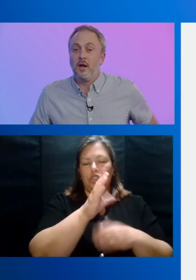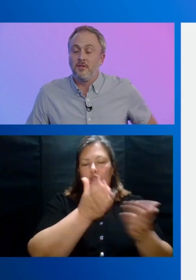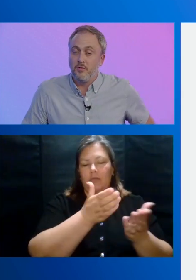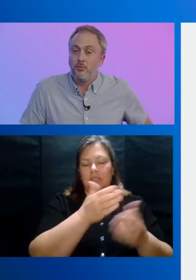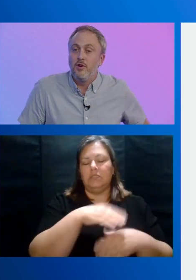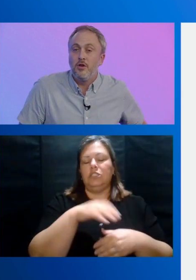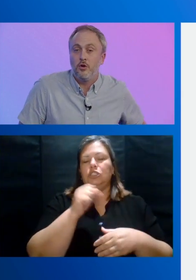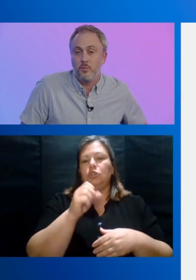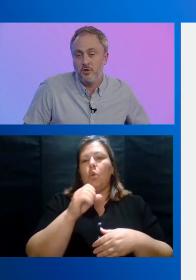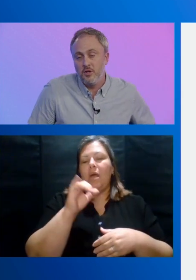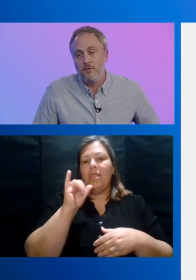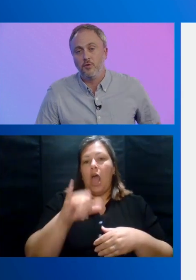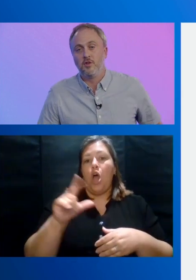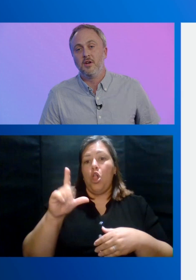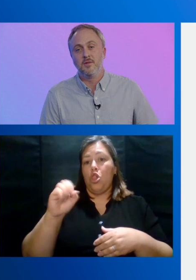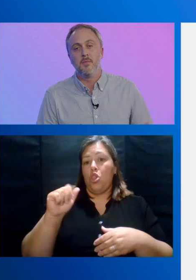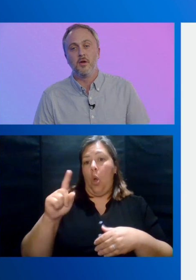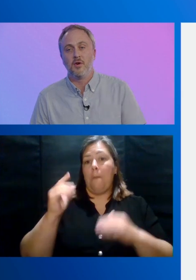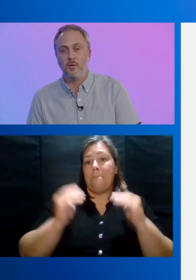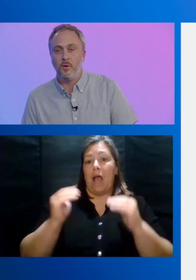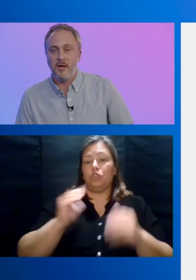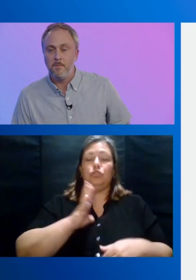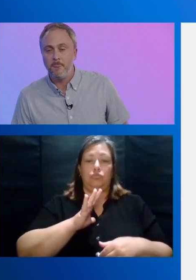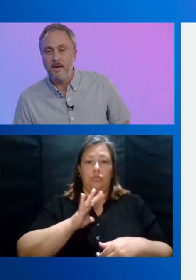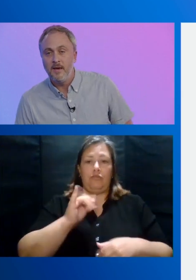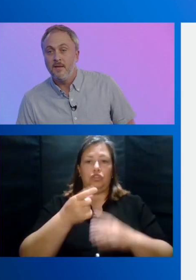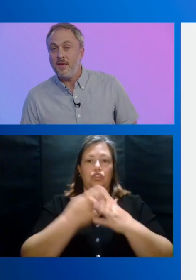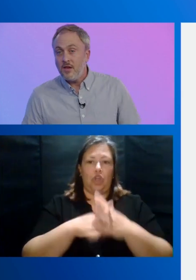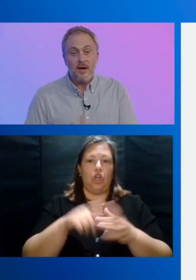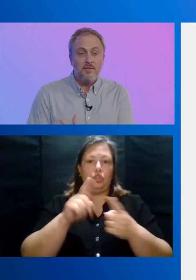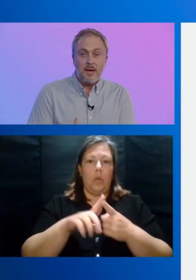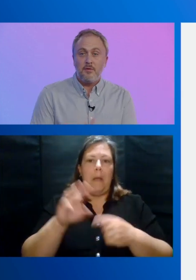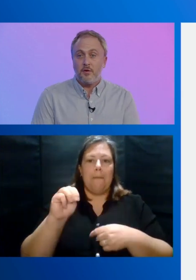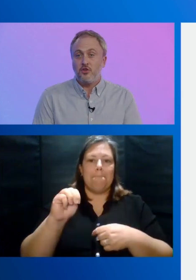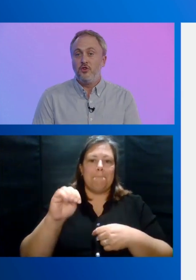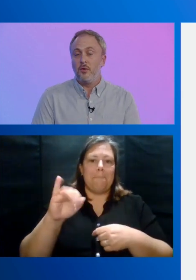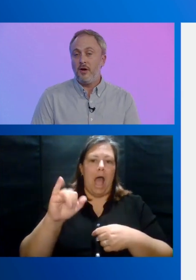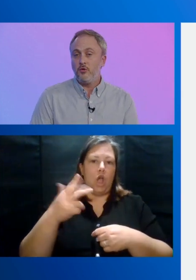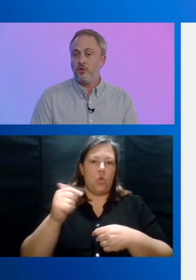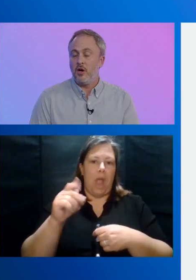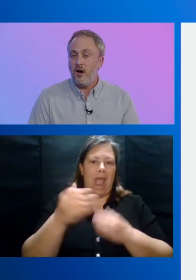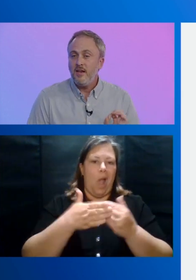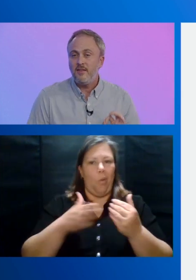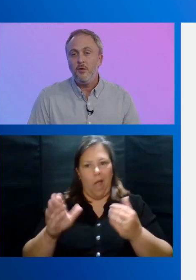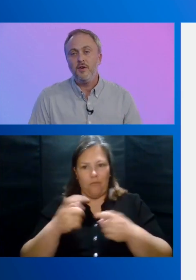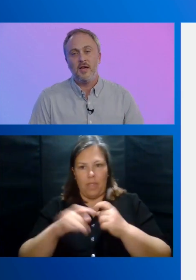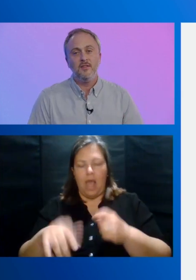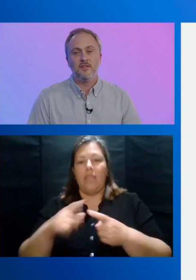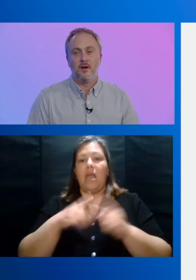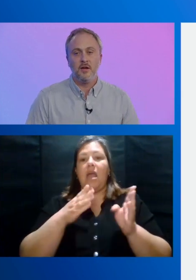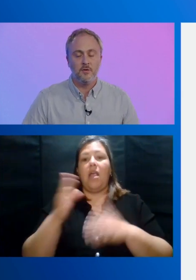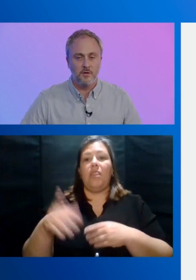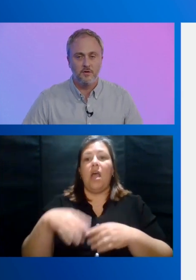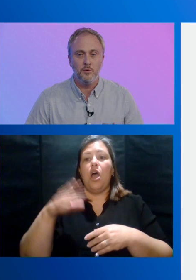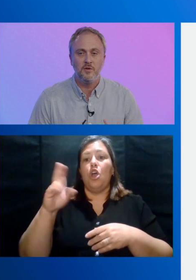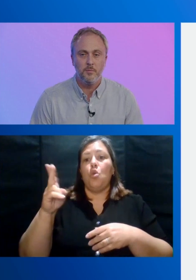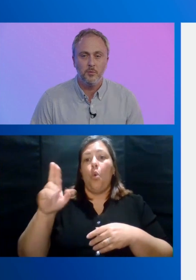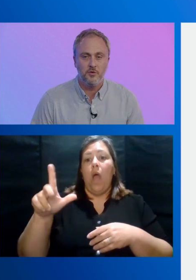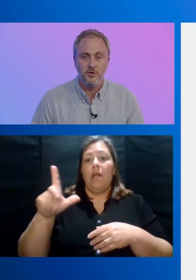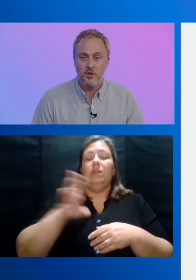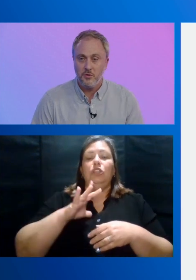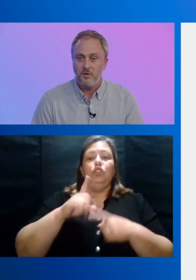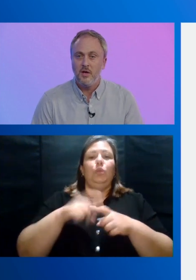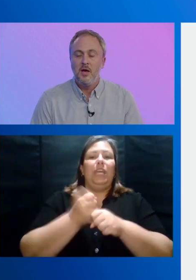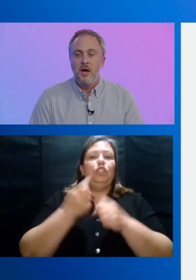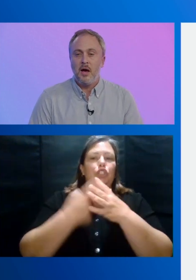Load Balancer is a really good option if you're starting to migrate away. Then you have Lambda function URLs, which are ideal for getting started because they're so simple